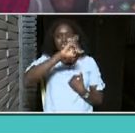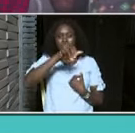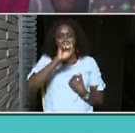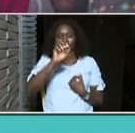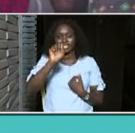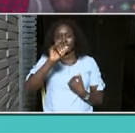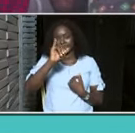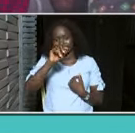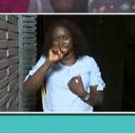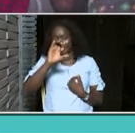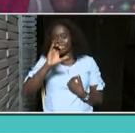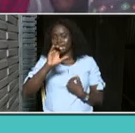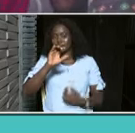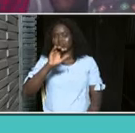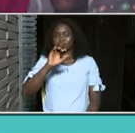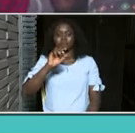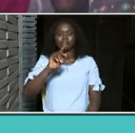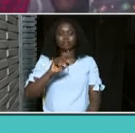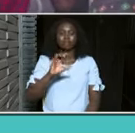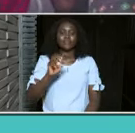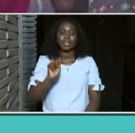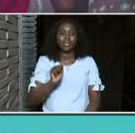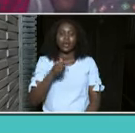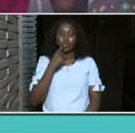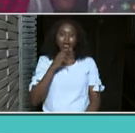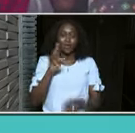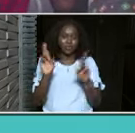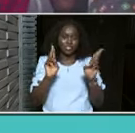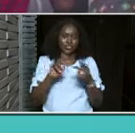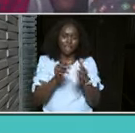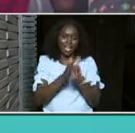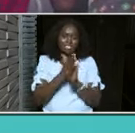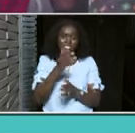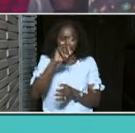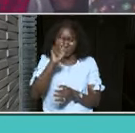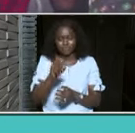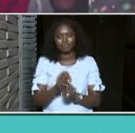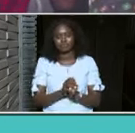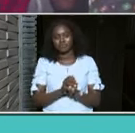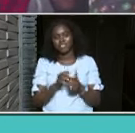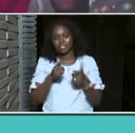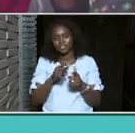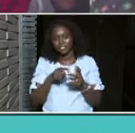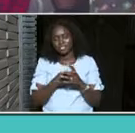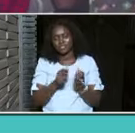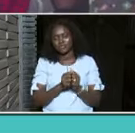Mariam Hamza, who are ready to ask their questions. Let's start with Spiff, Jessica.